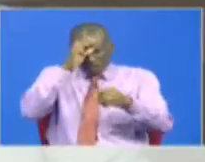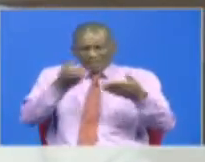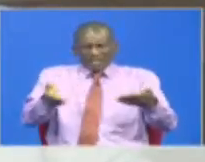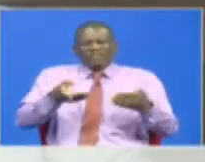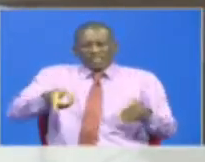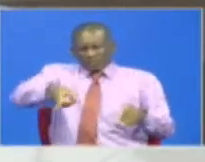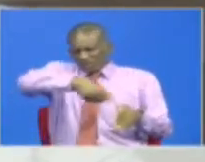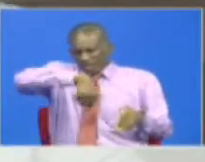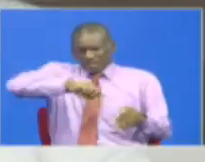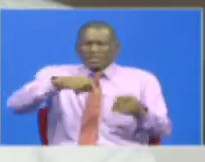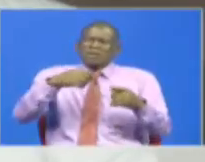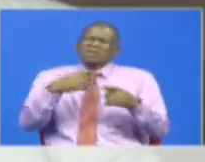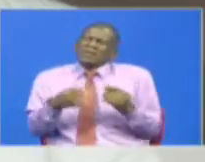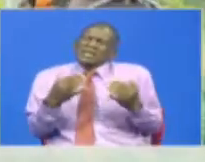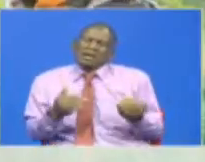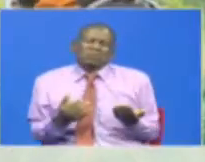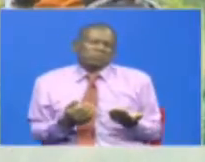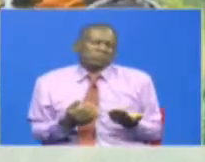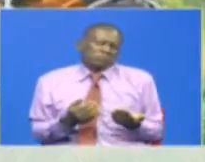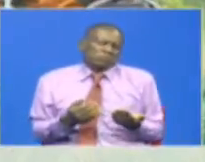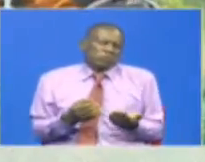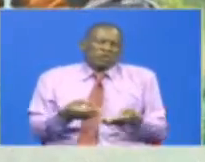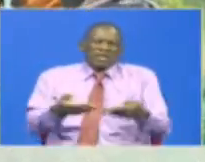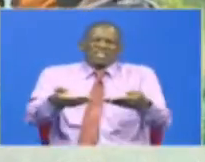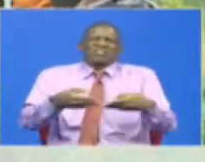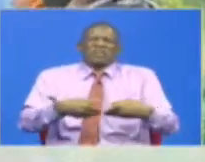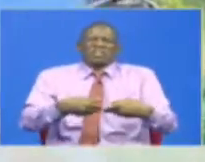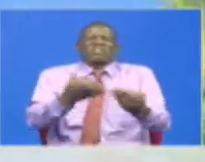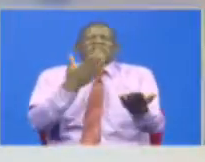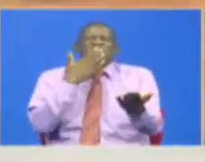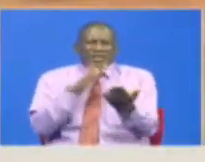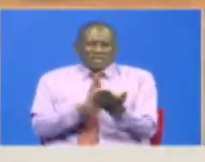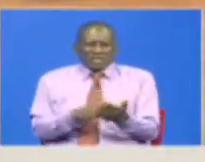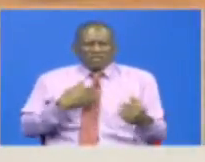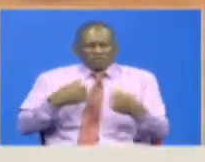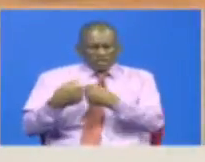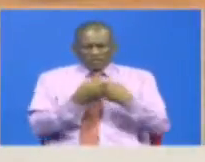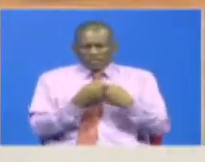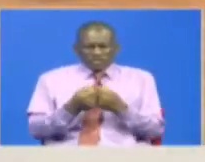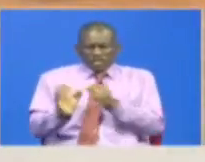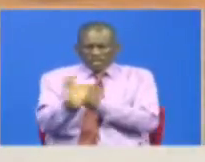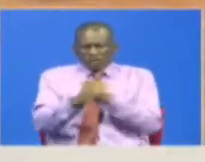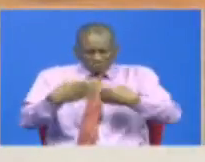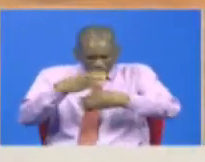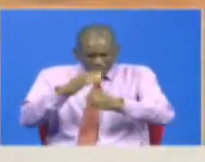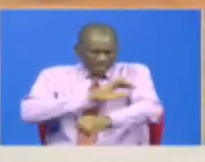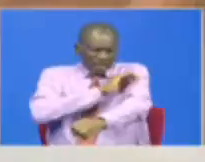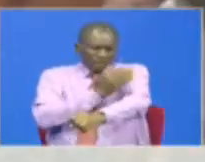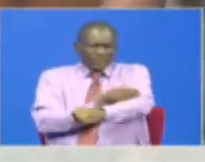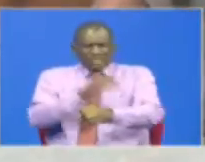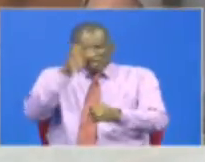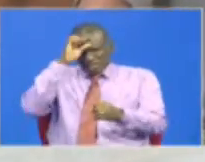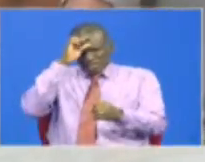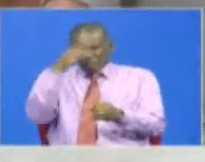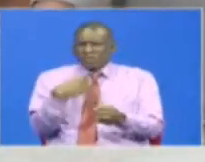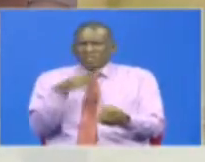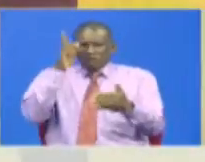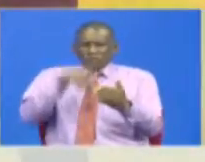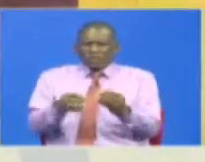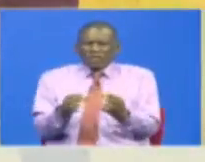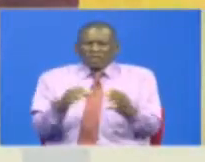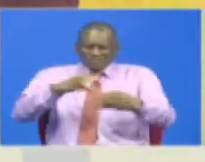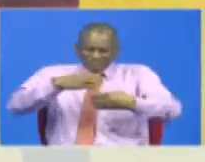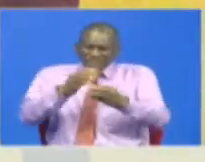yake ni kupatiana mabarua. Then there is a challenge of the country's testing capacity. The government maintains that mass testing is